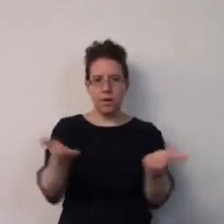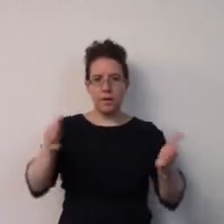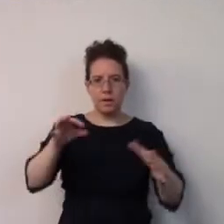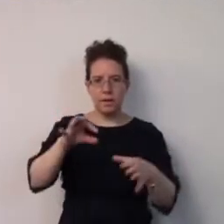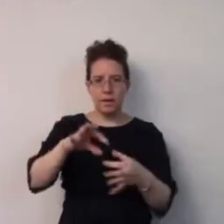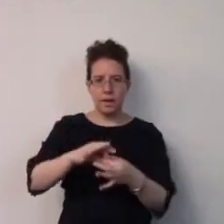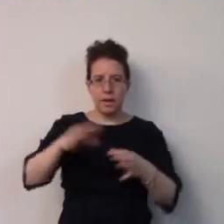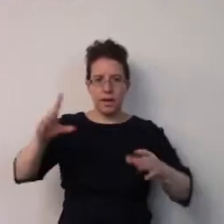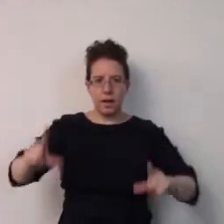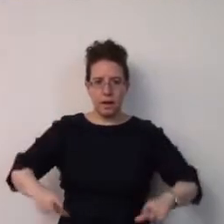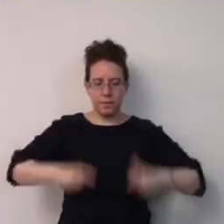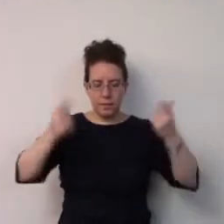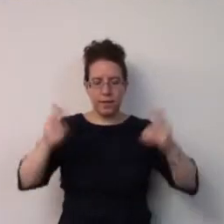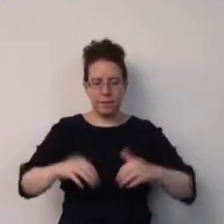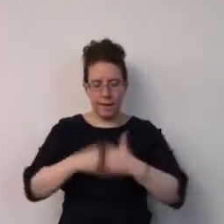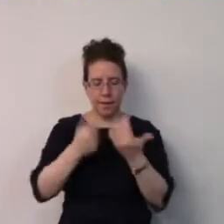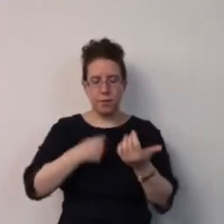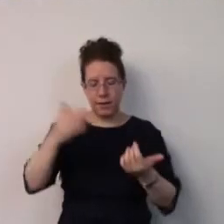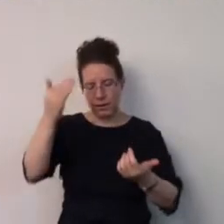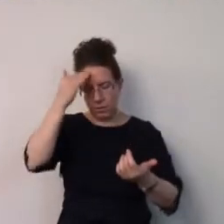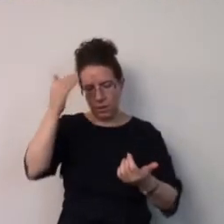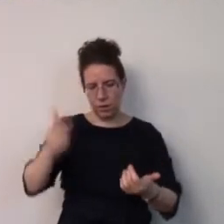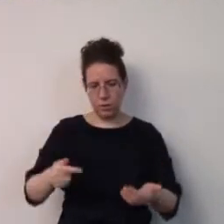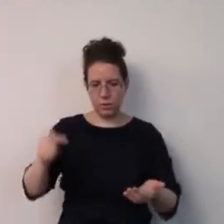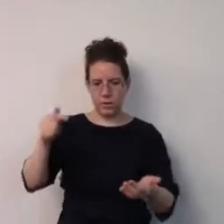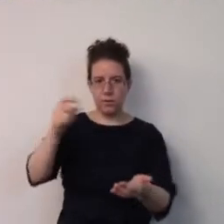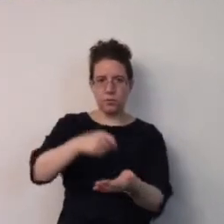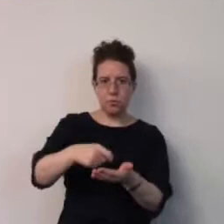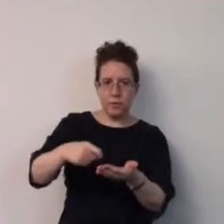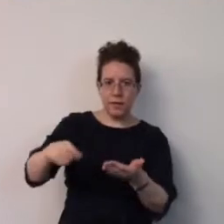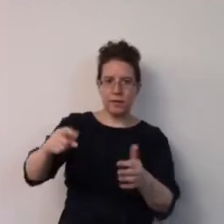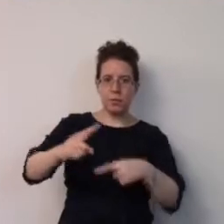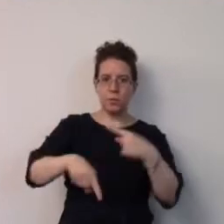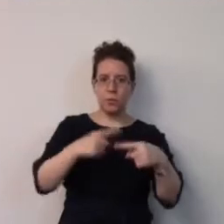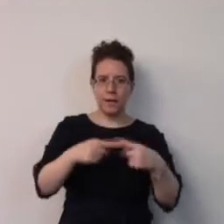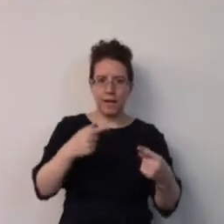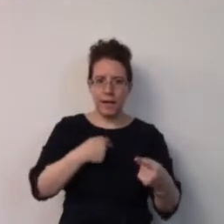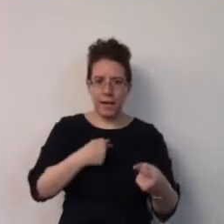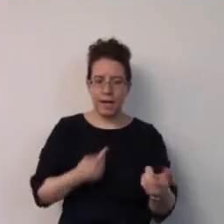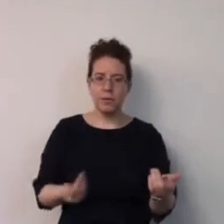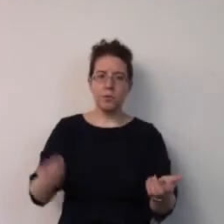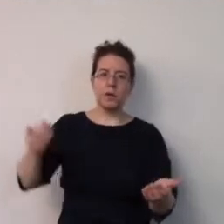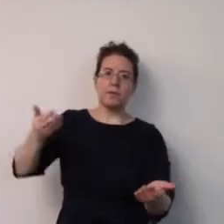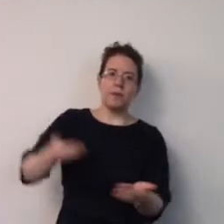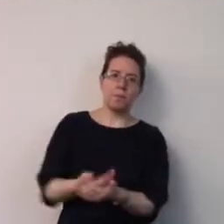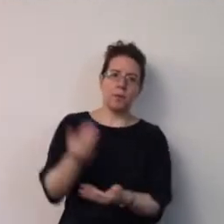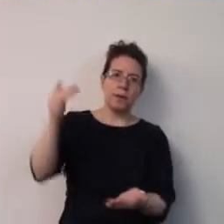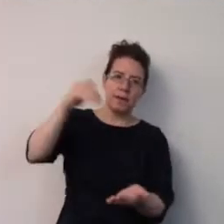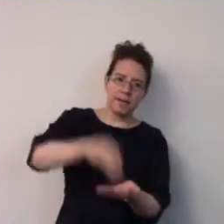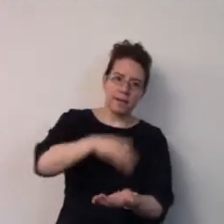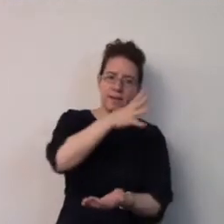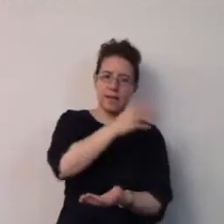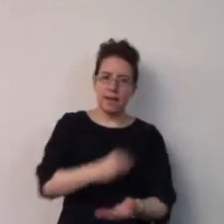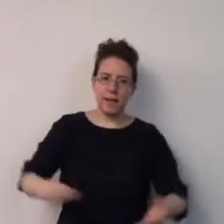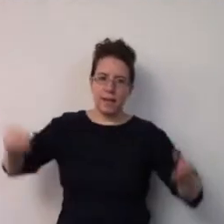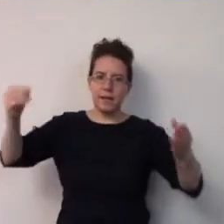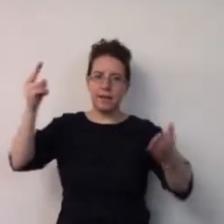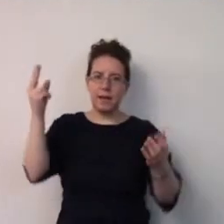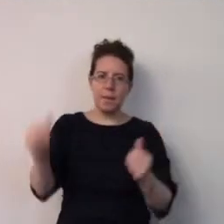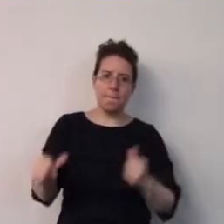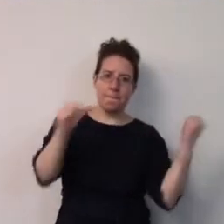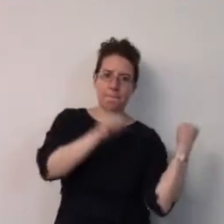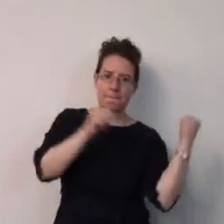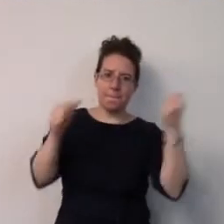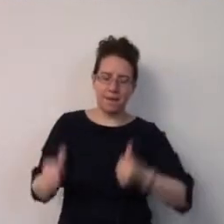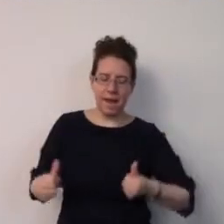I received the Holy Ghost. Hallelujah. Yeah, there's been times when the old